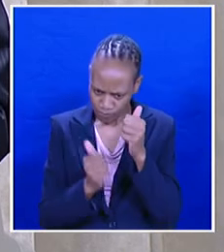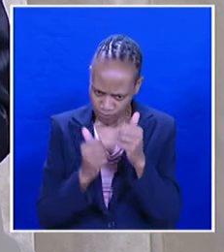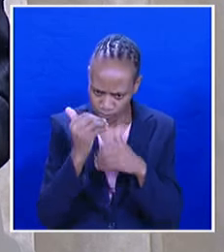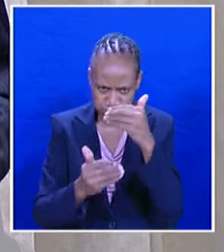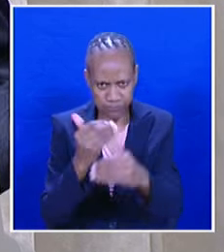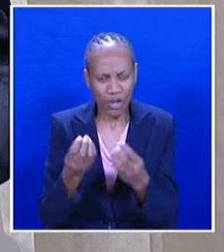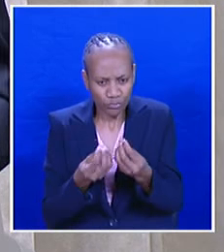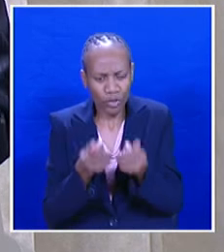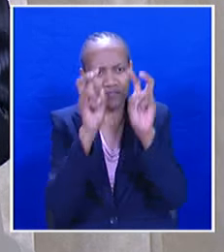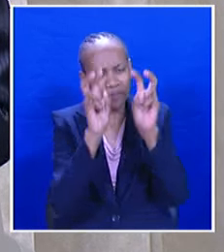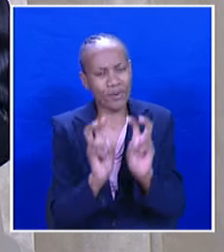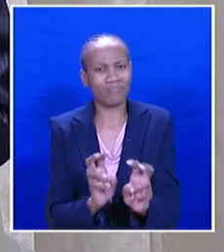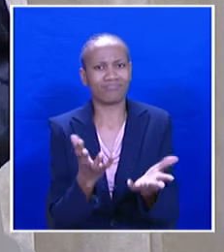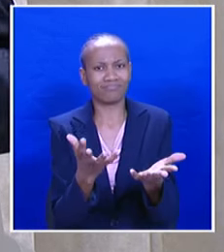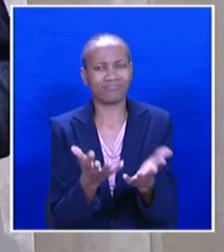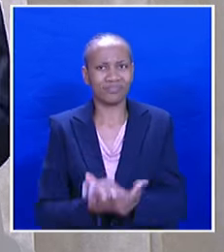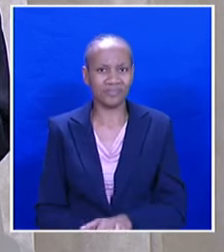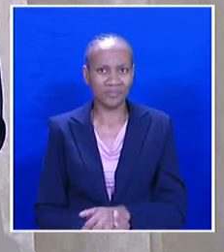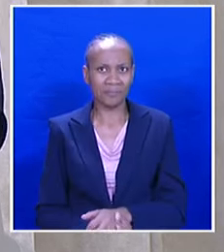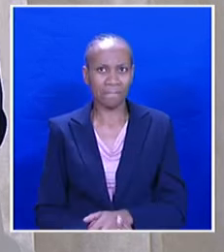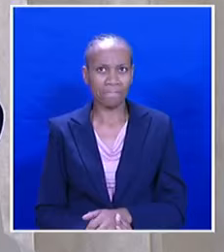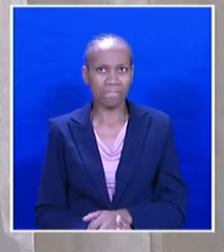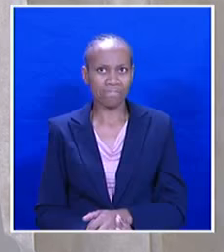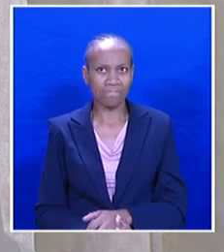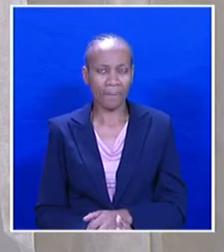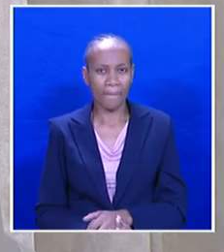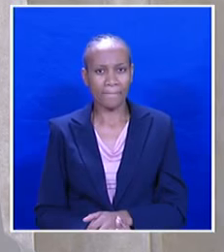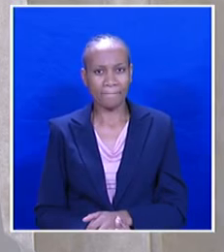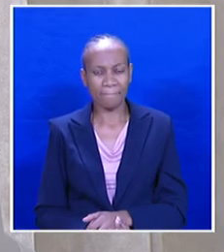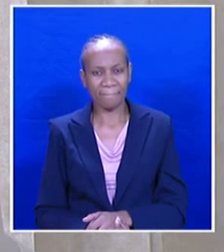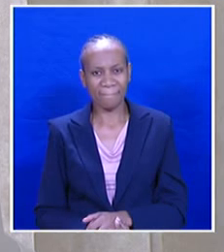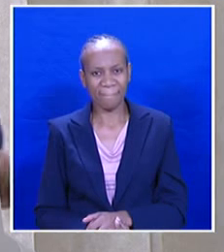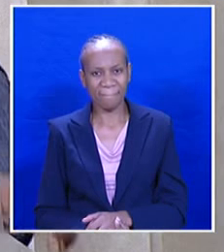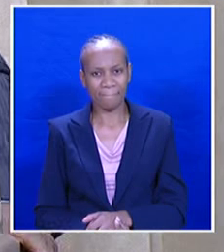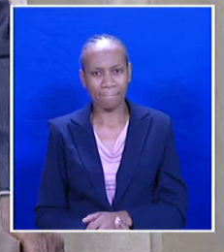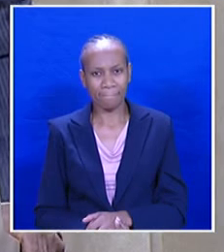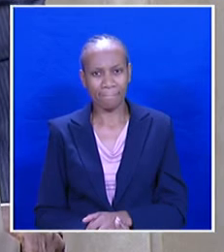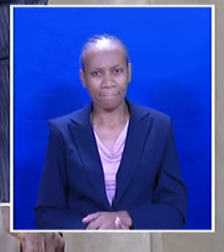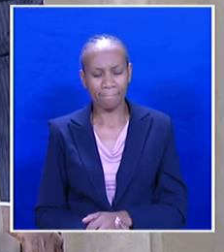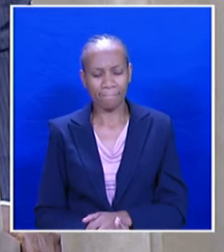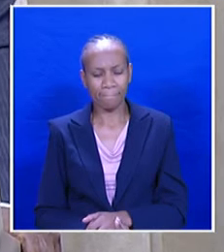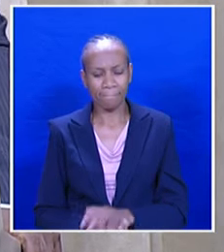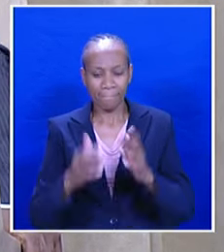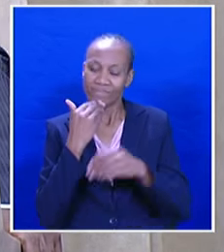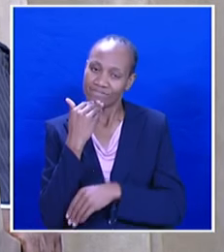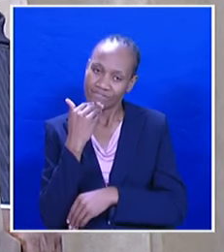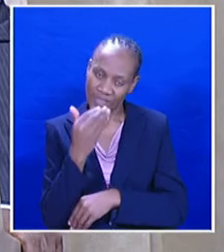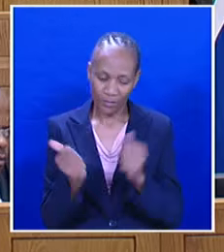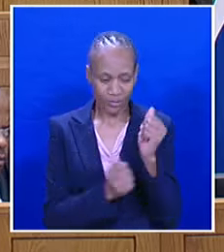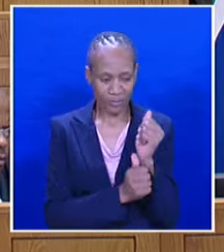that beset the country. That is what we expect of all of us. Thank you, Dr. President. The Honorable